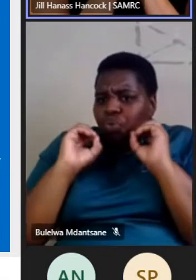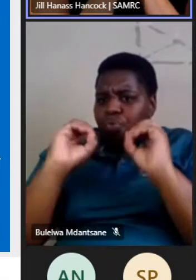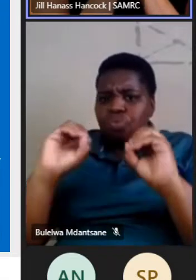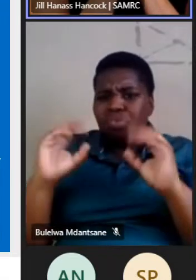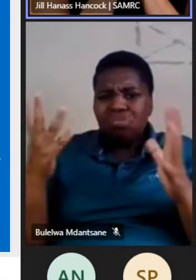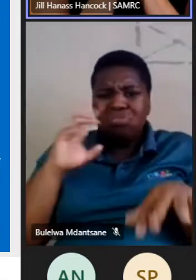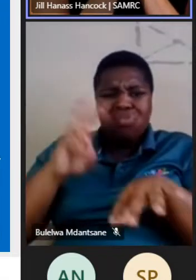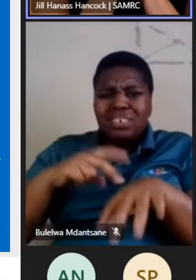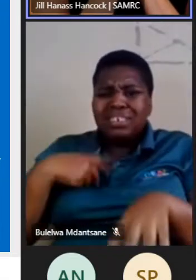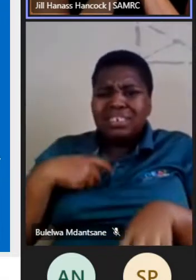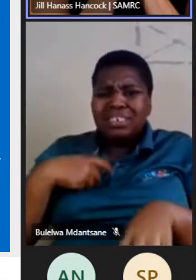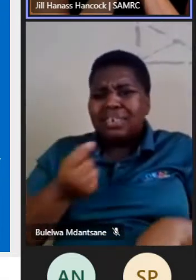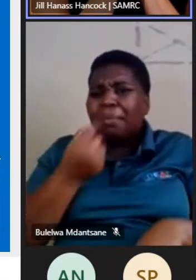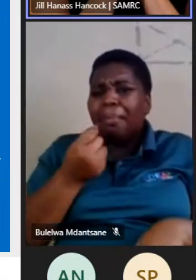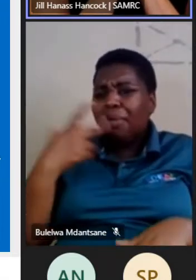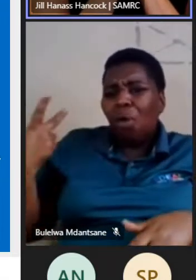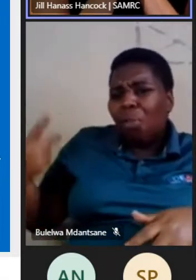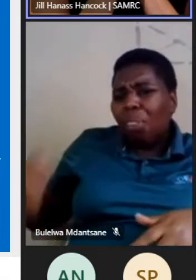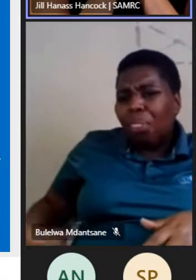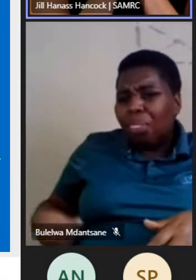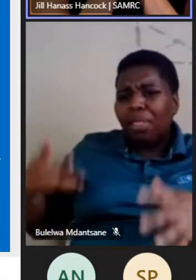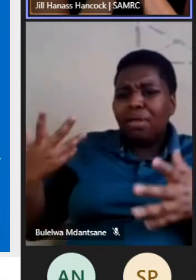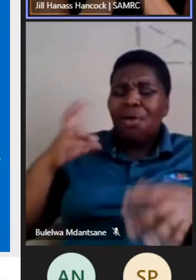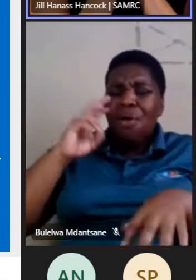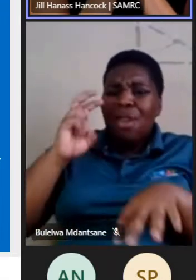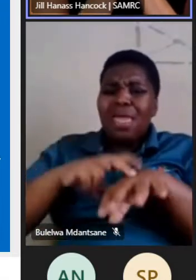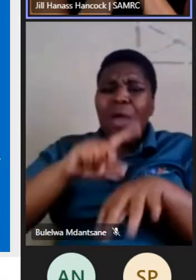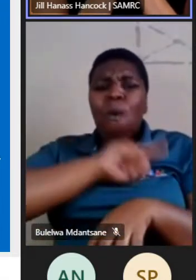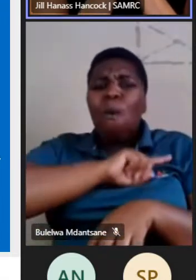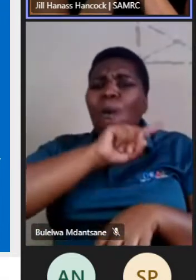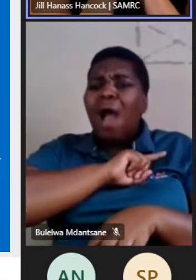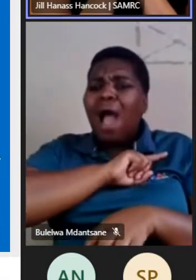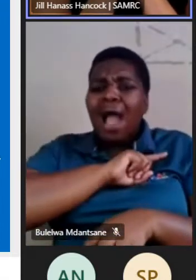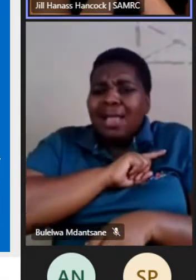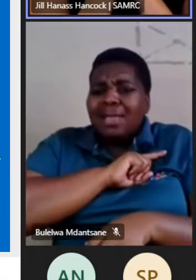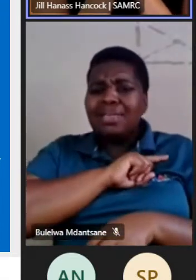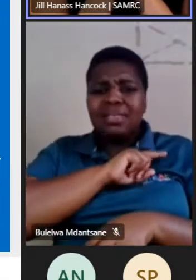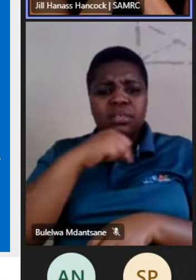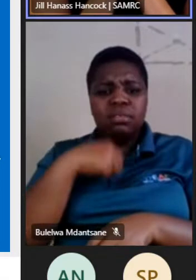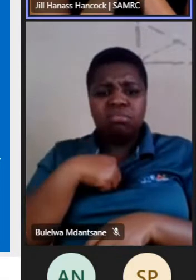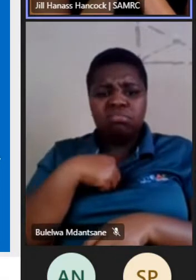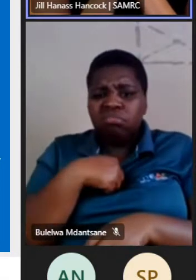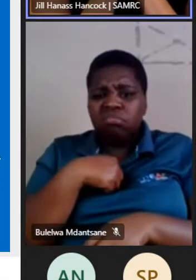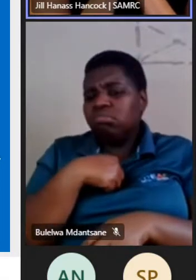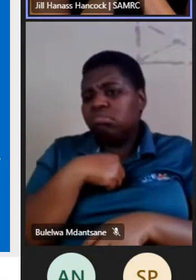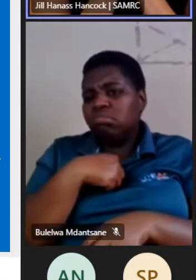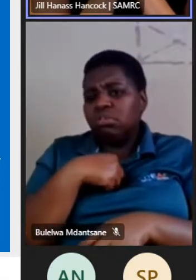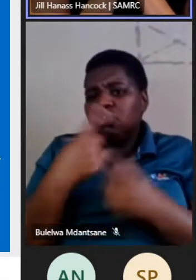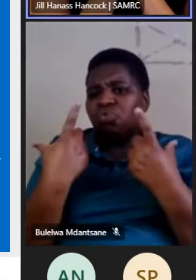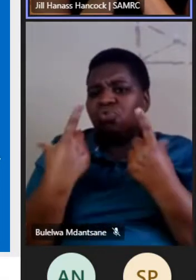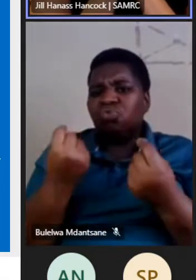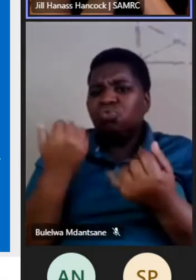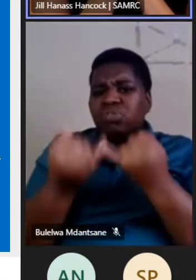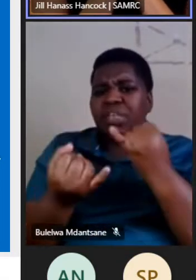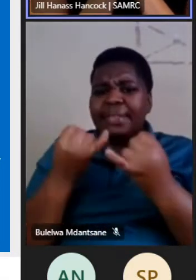my contraceptives or my PrEP pill. That's an HIV prevention pill. That's a woman saying without